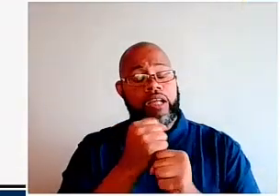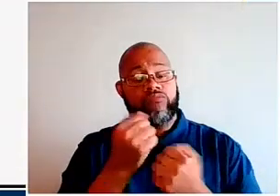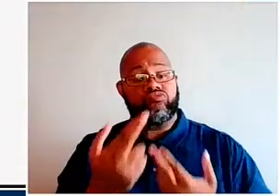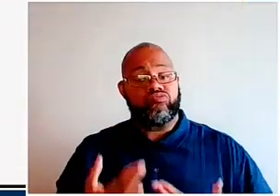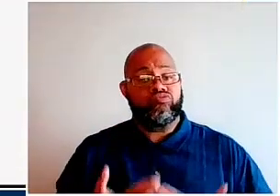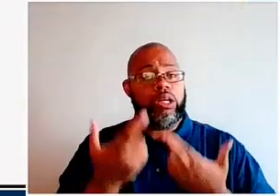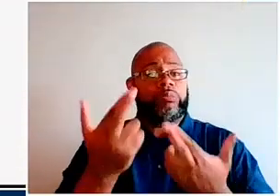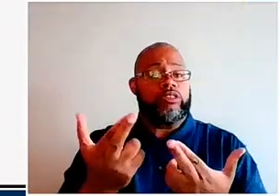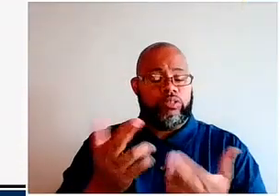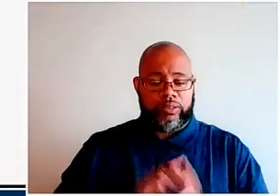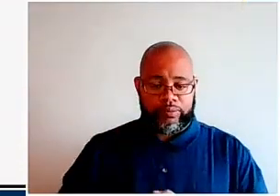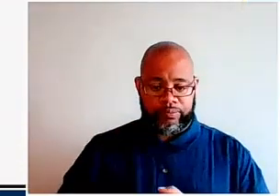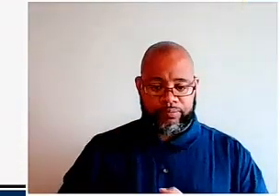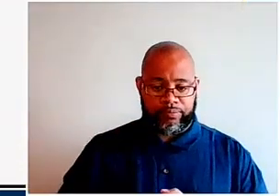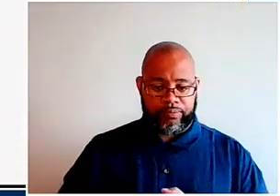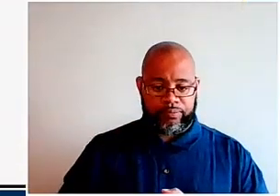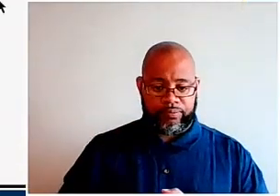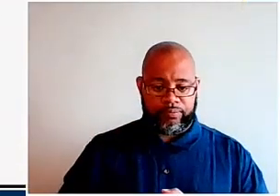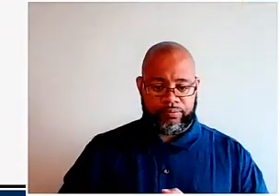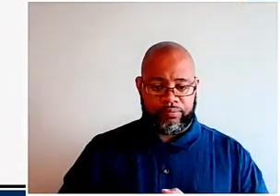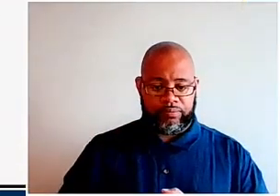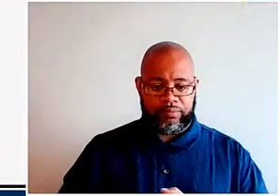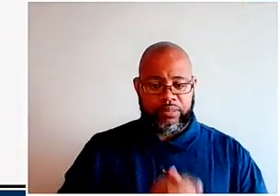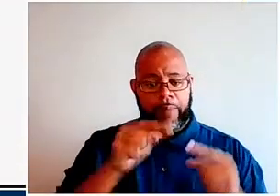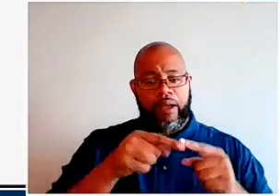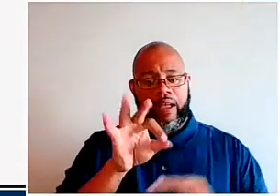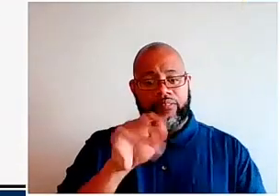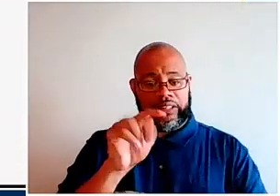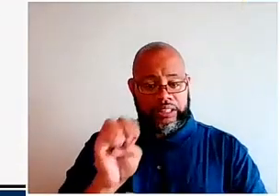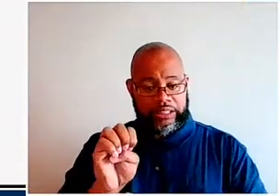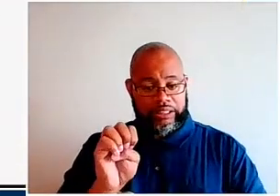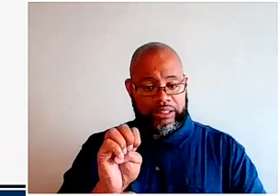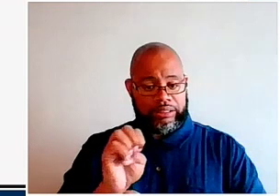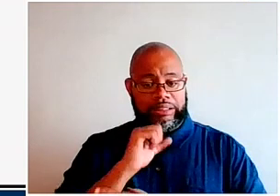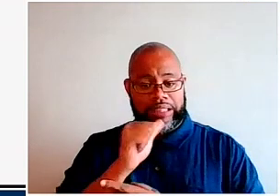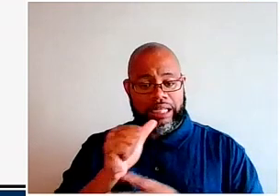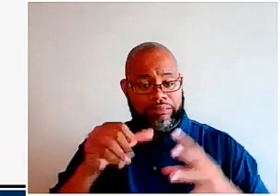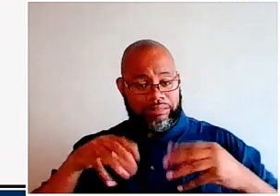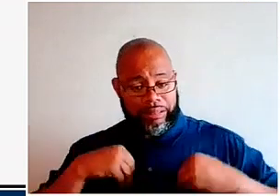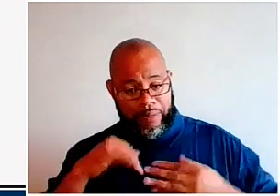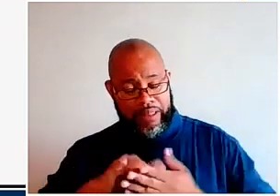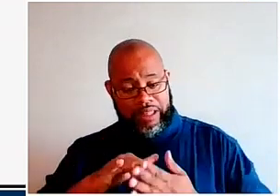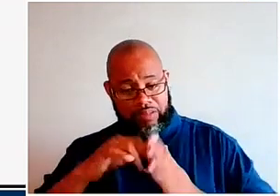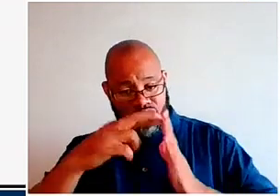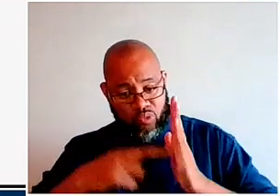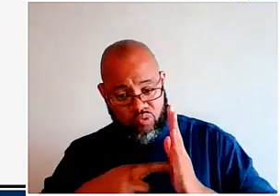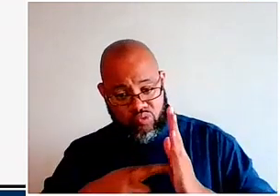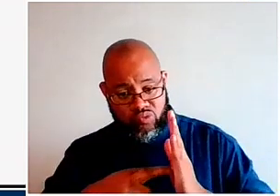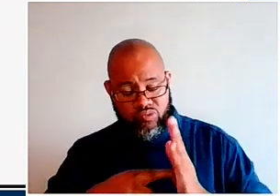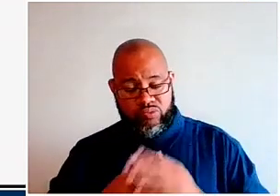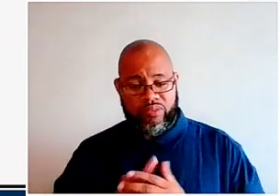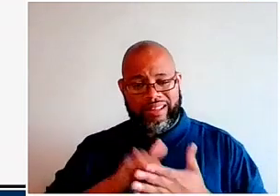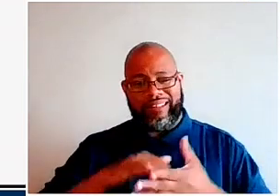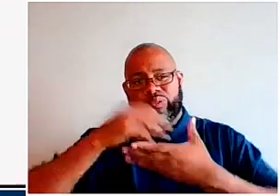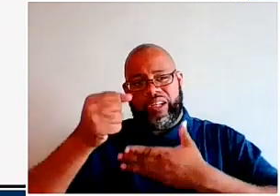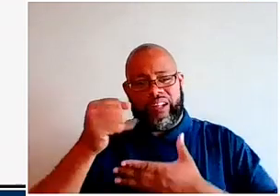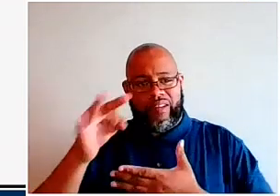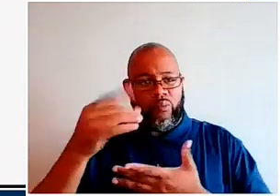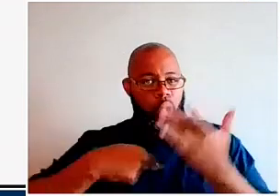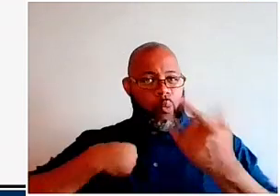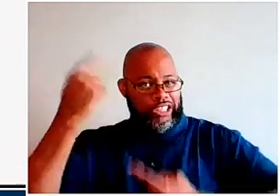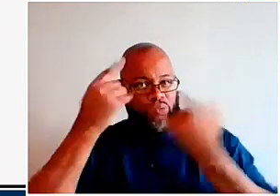some recommendations about EFTs, that we're not accepting that regulation because it falls outside what we're considering